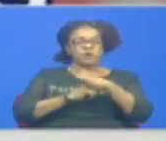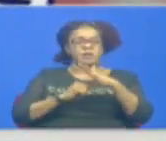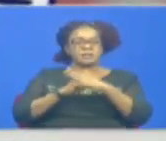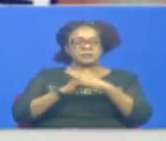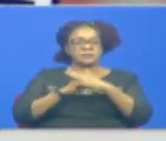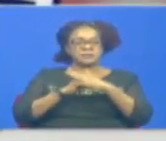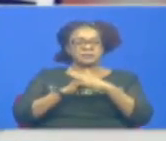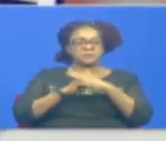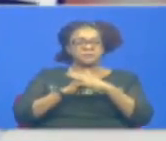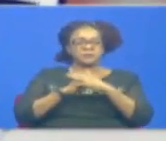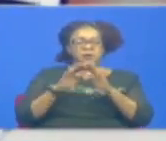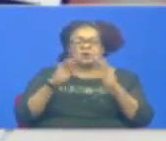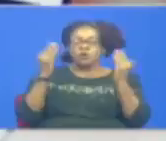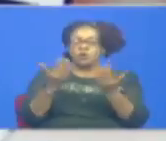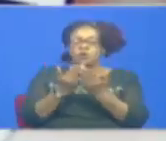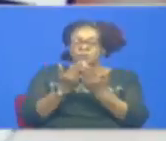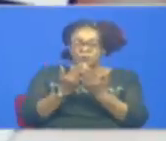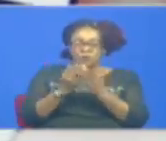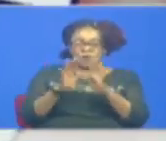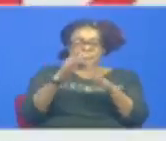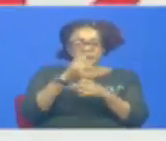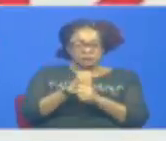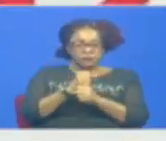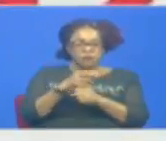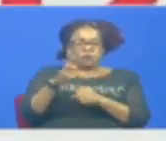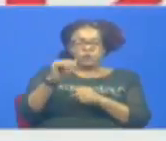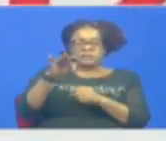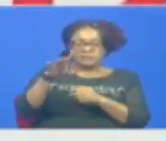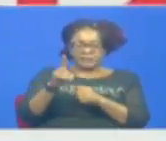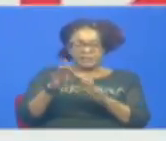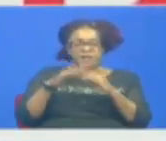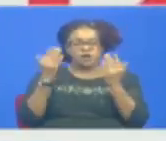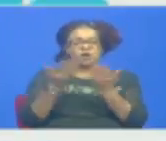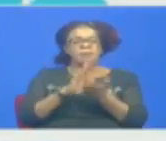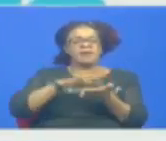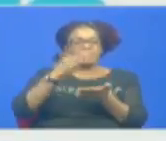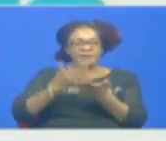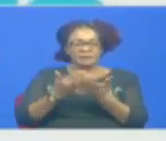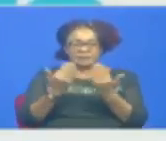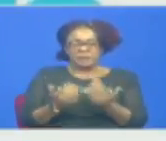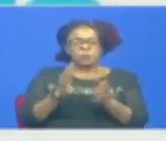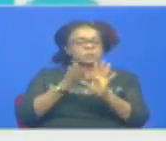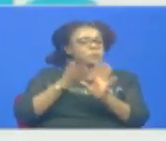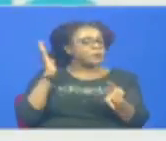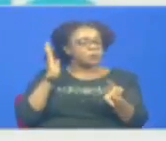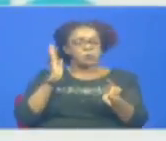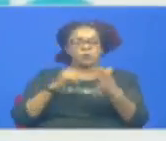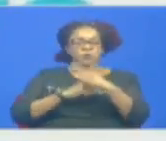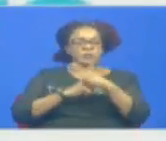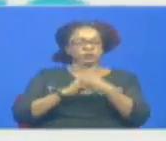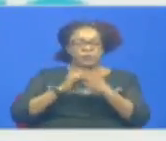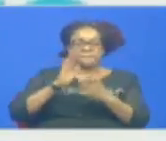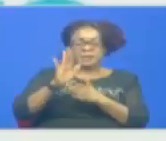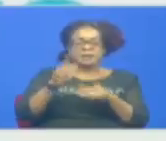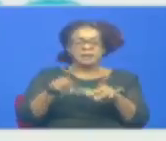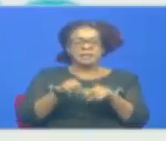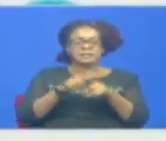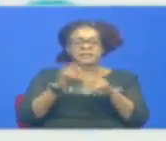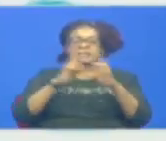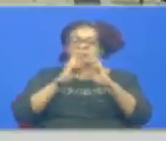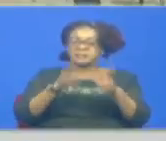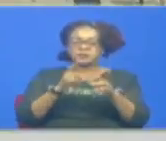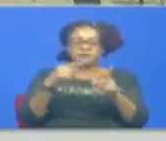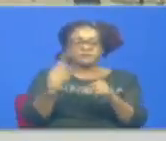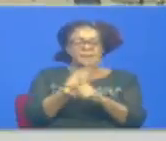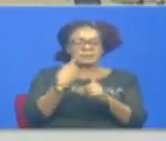Global organizations USAID and Global Fund are on the brink of withdrawing their donations as a result of massive graft